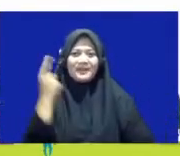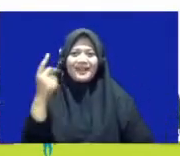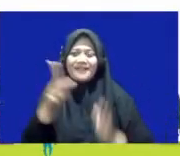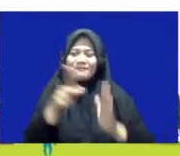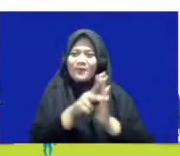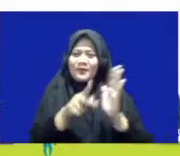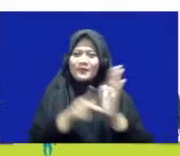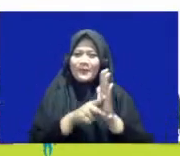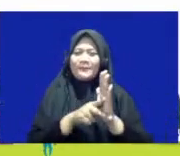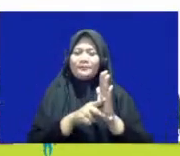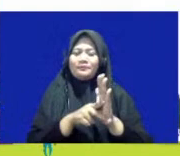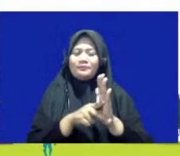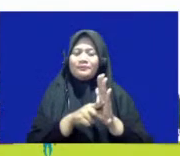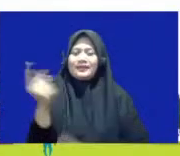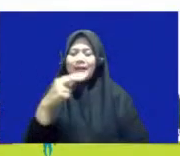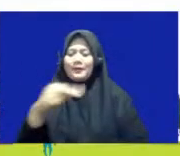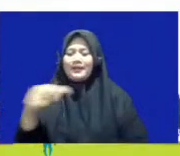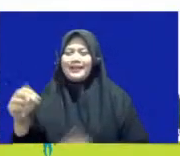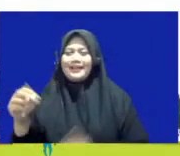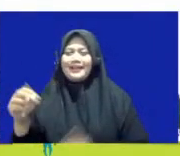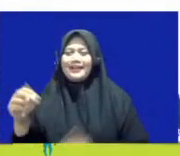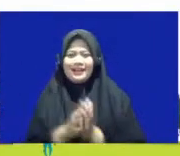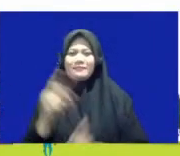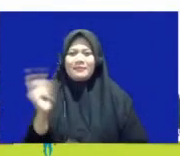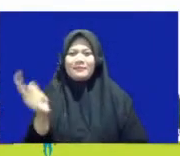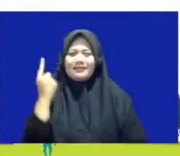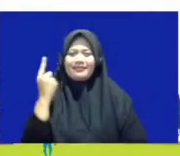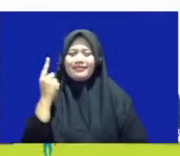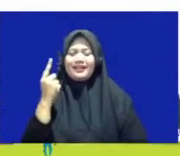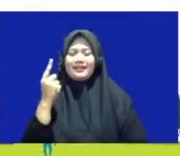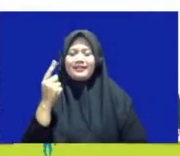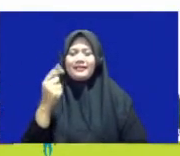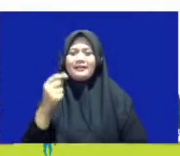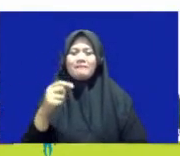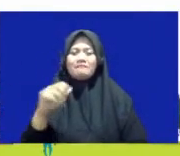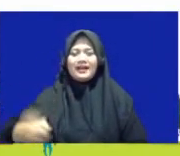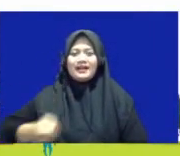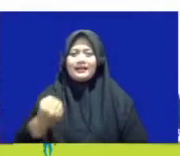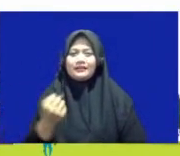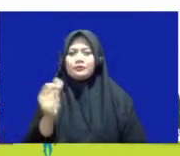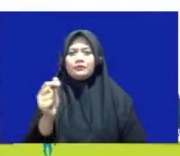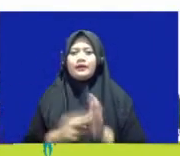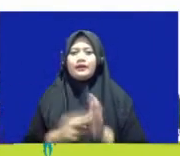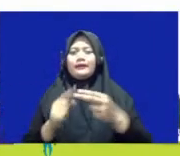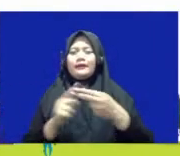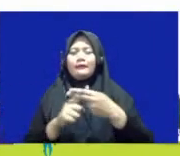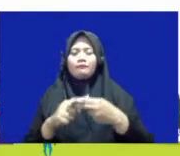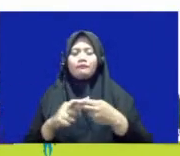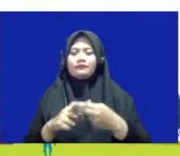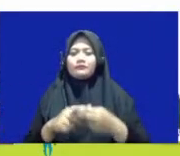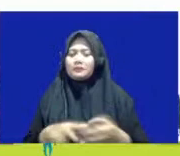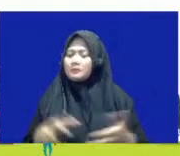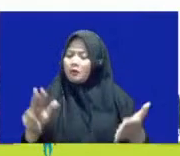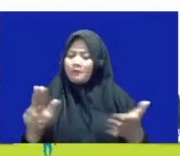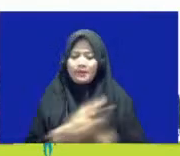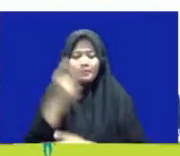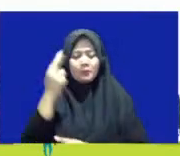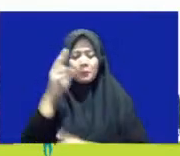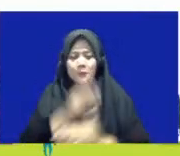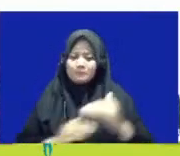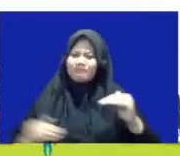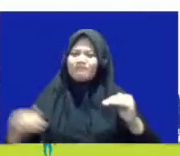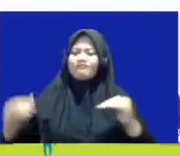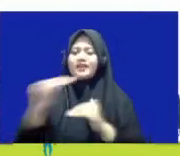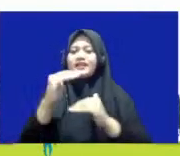WFP Indonesia remains highly committed to continued exchange through South-South platforms to